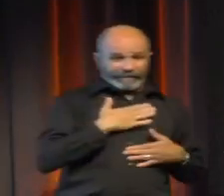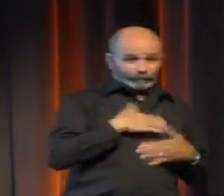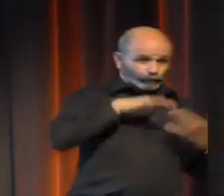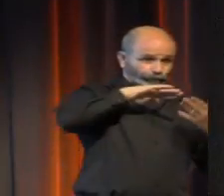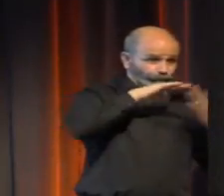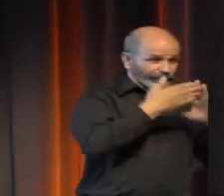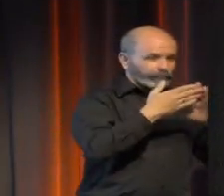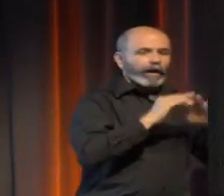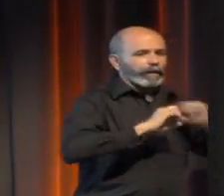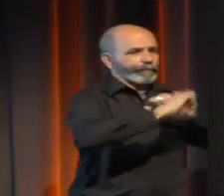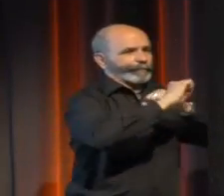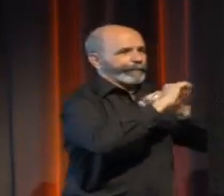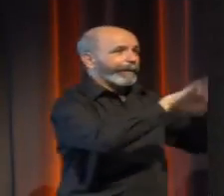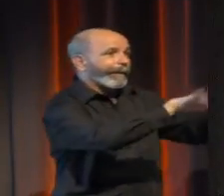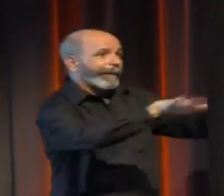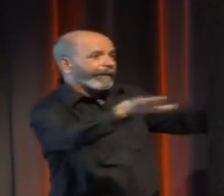things.